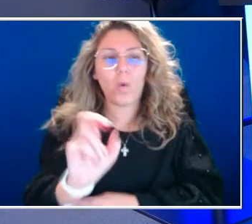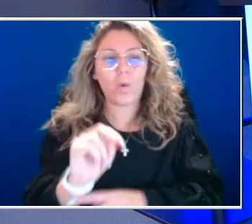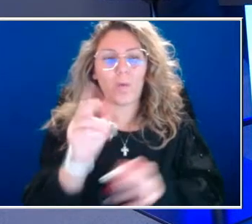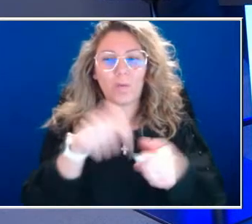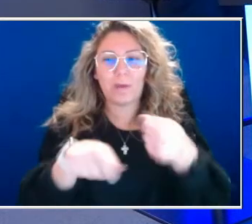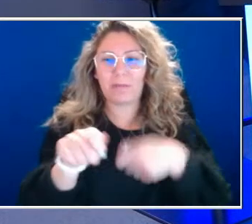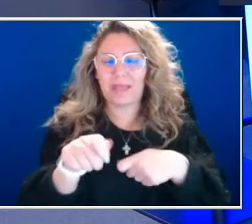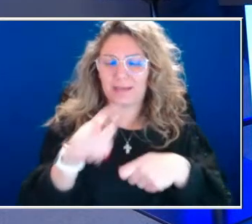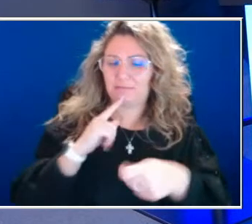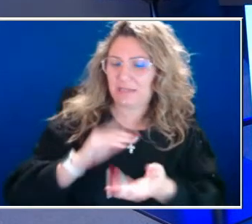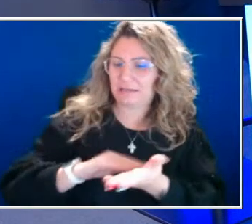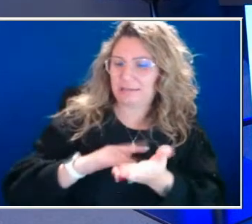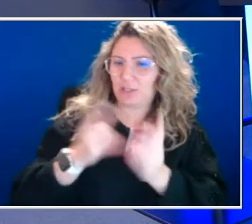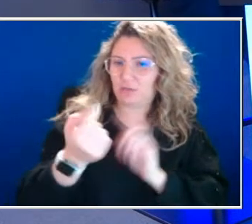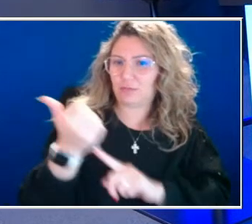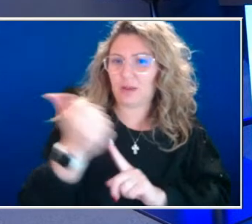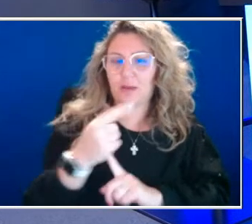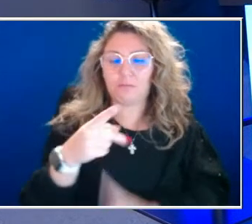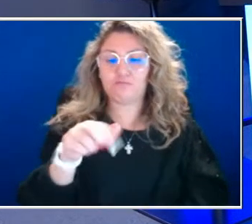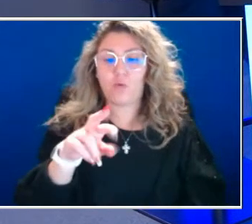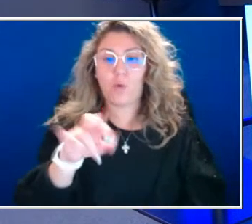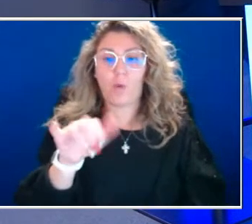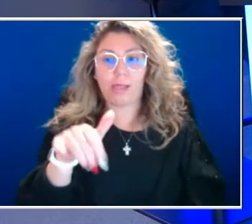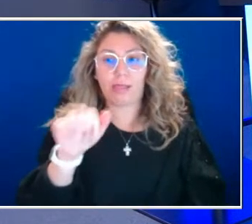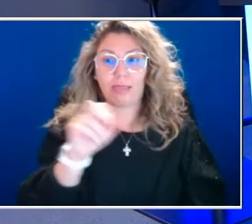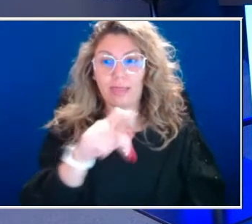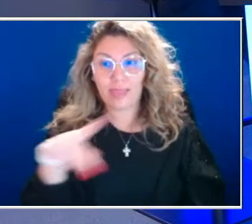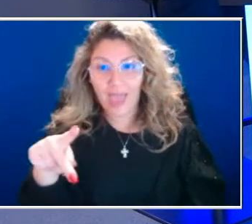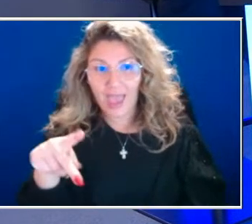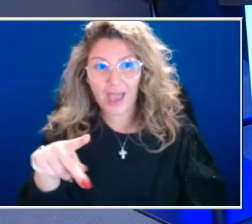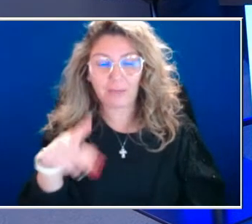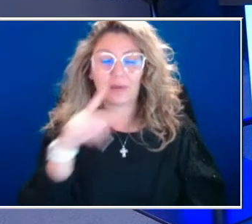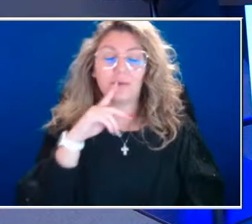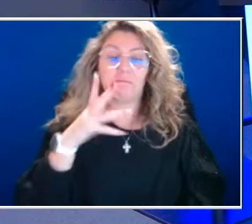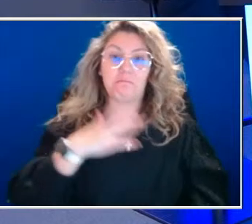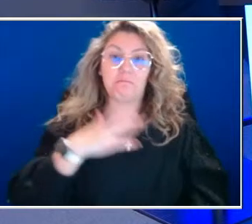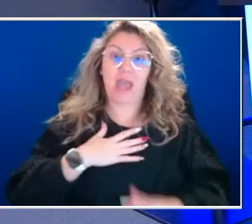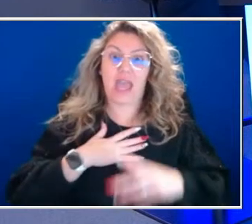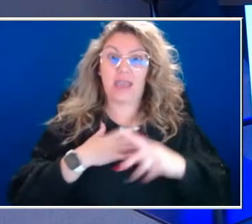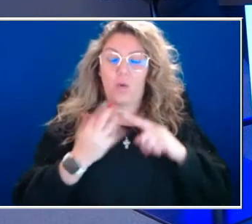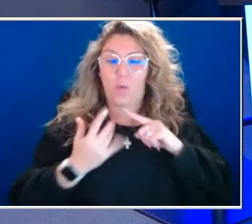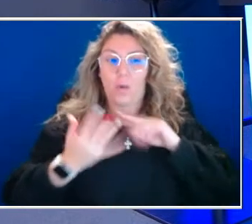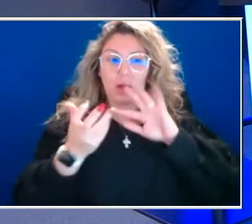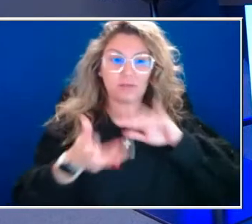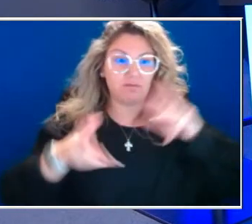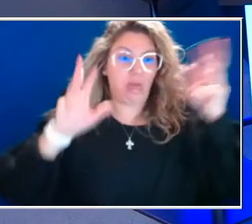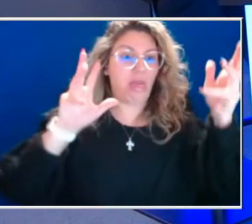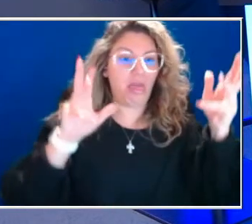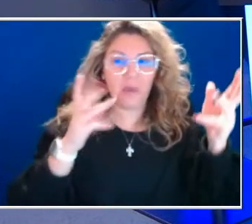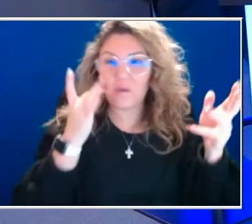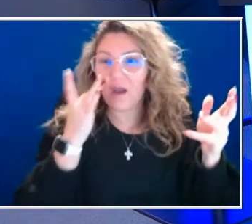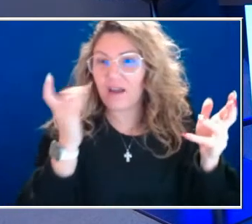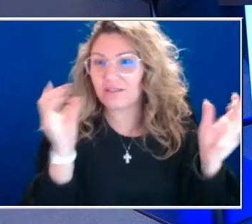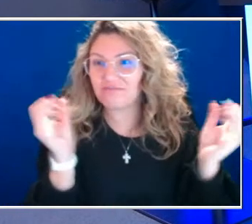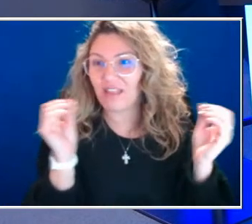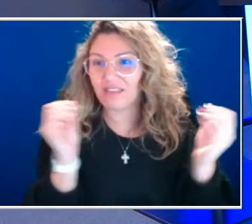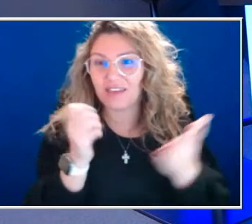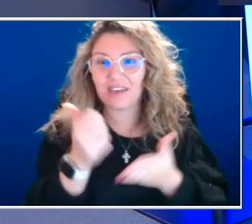surgery in 2021. I'm a mess hormonally. Why don't they have anything to help us women? Quality of